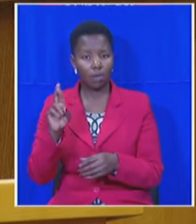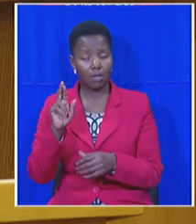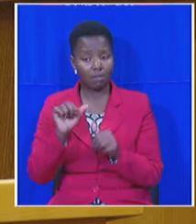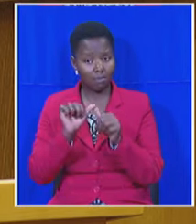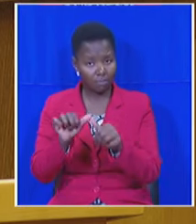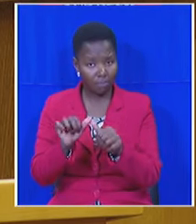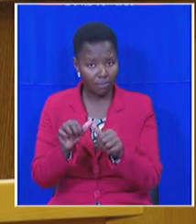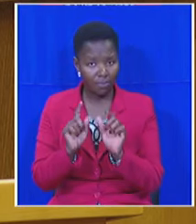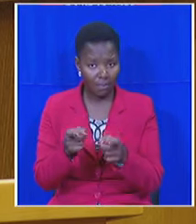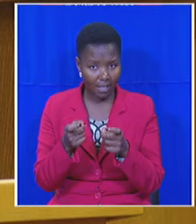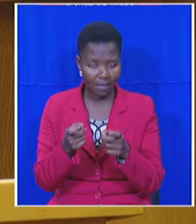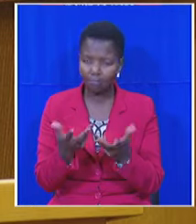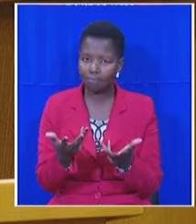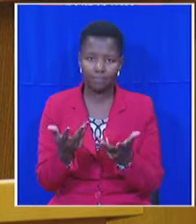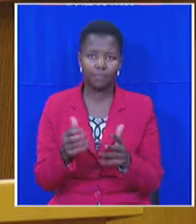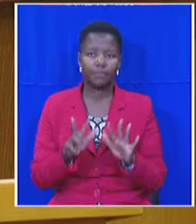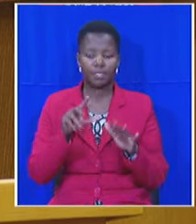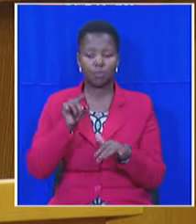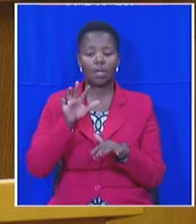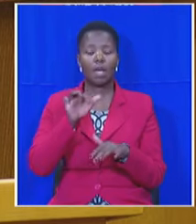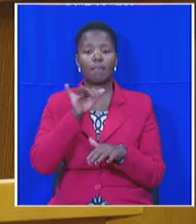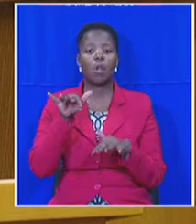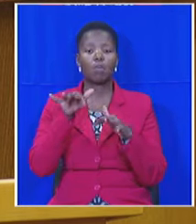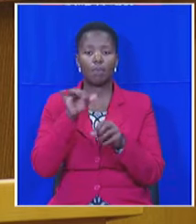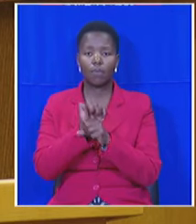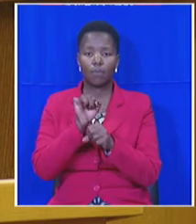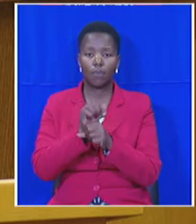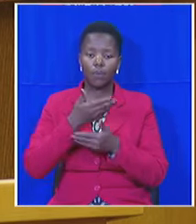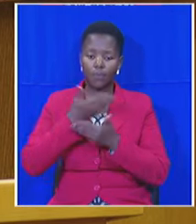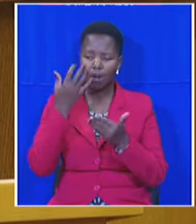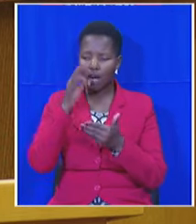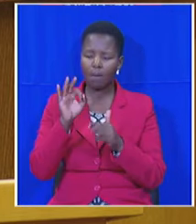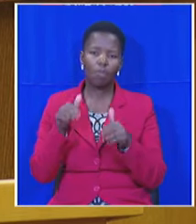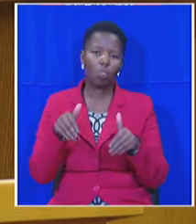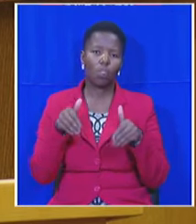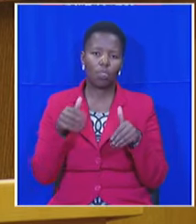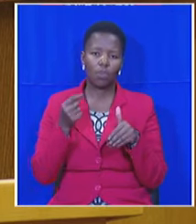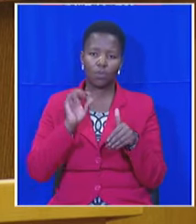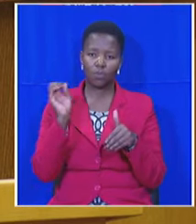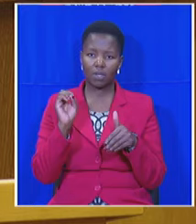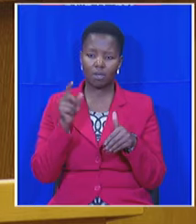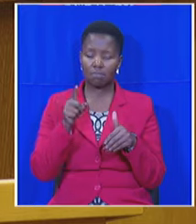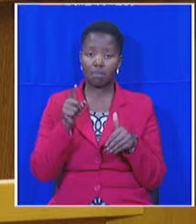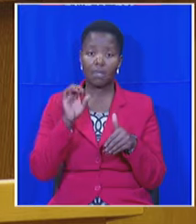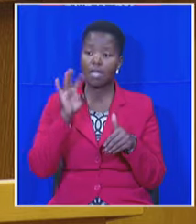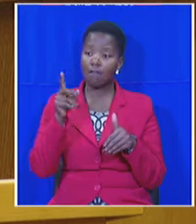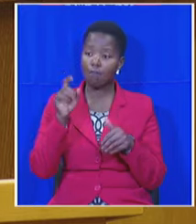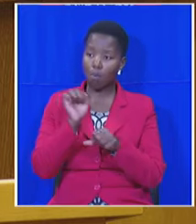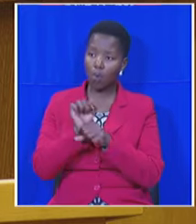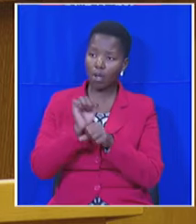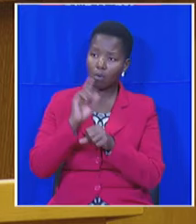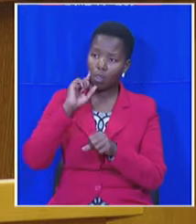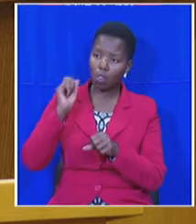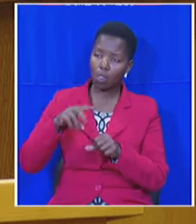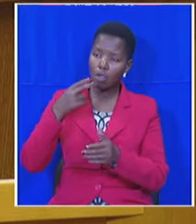Yet, 8.9 million people remain unemployed with the government doing nothing about it. No sense of consequence. Where procurement and